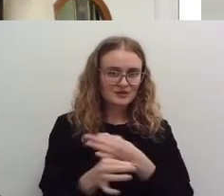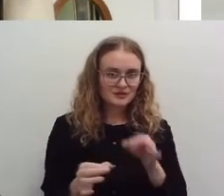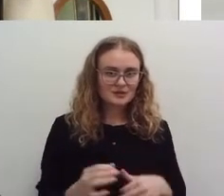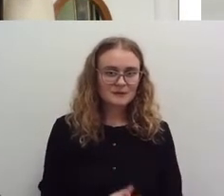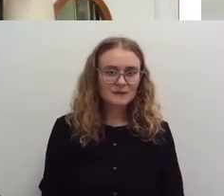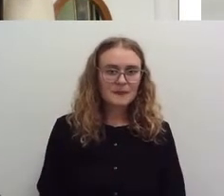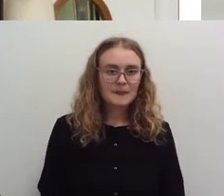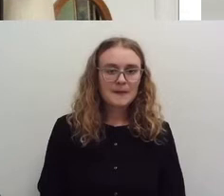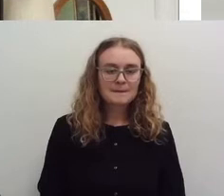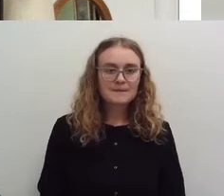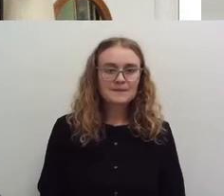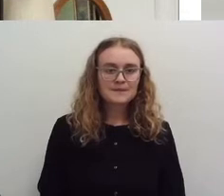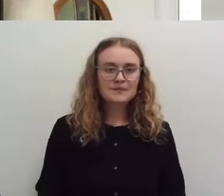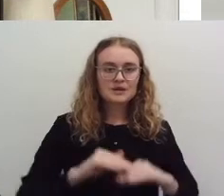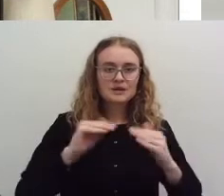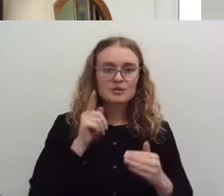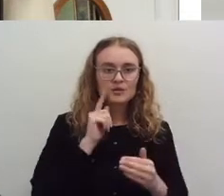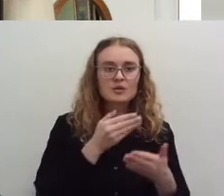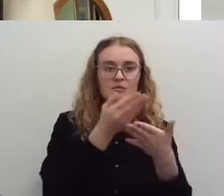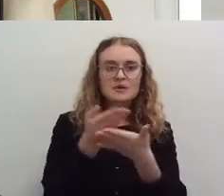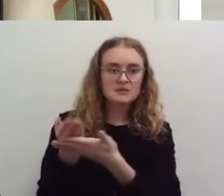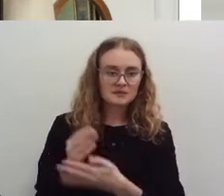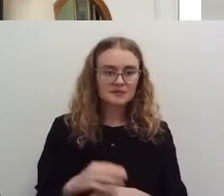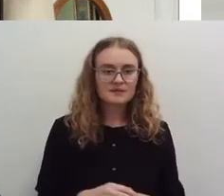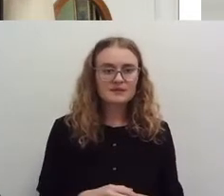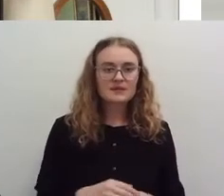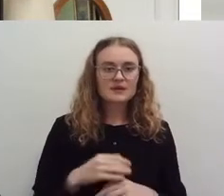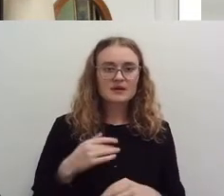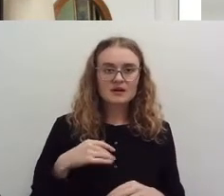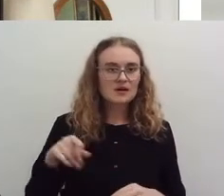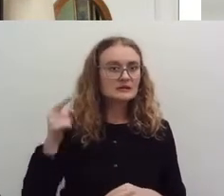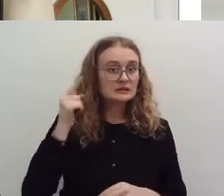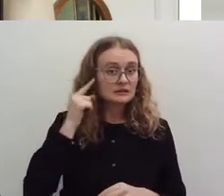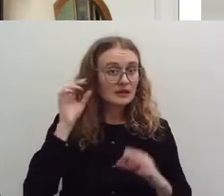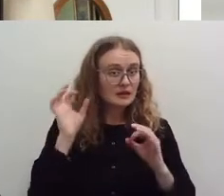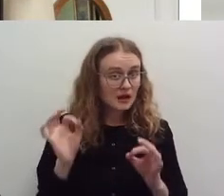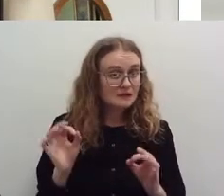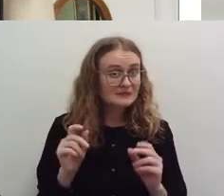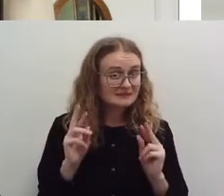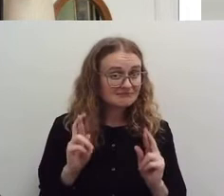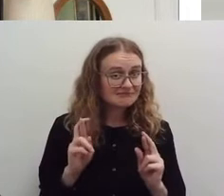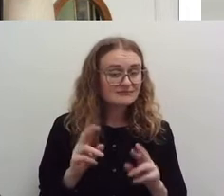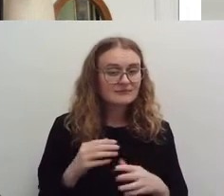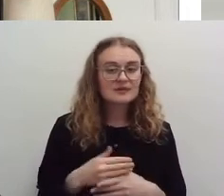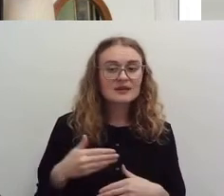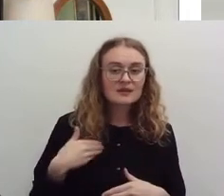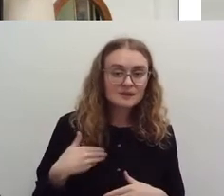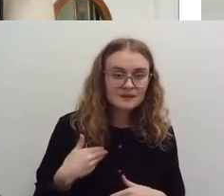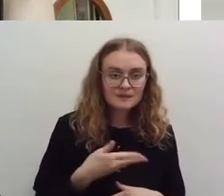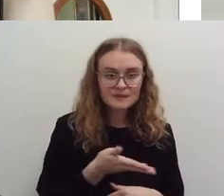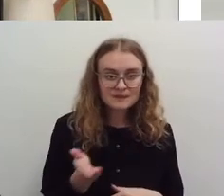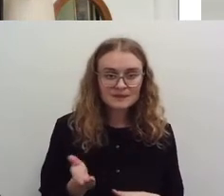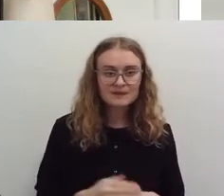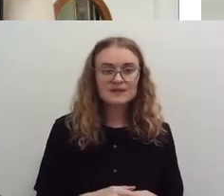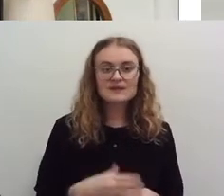Hello, colleagues. I hope you can hear me well. Welcome, welcome, welcome. Here from Vilnius, we have also Aveli Helatuli joining